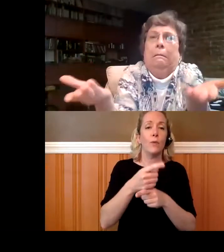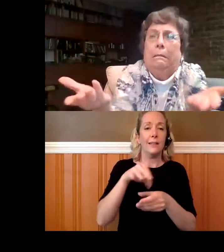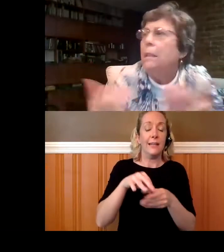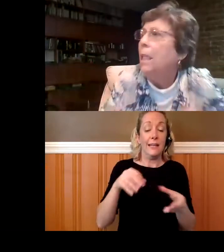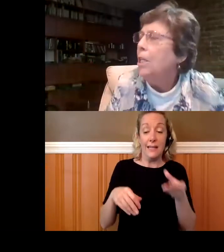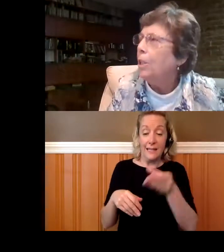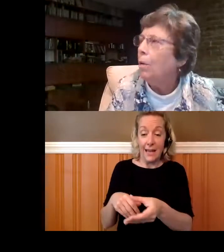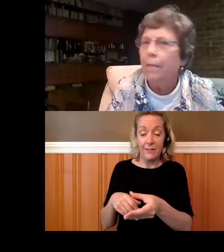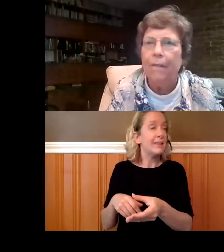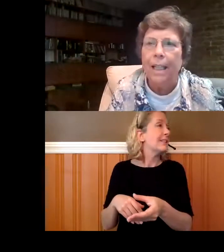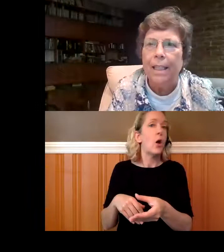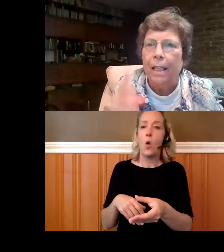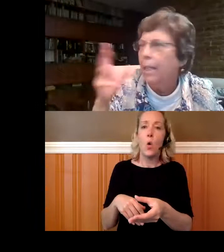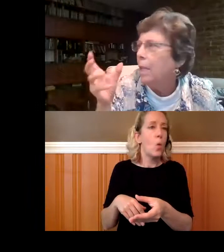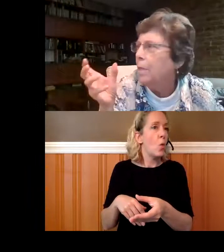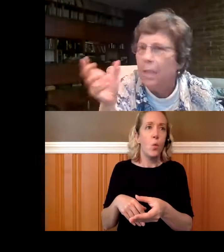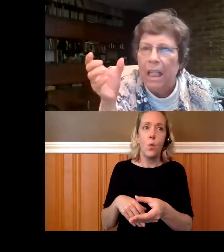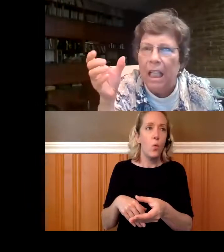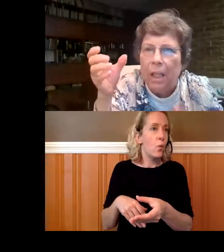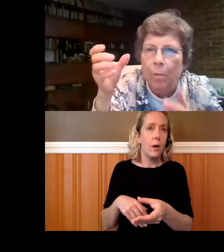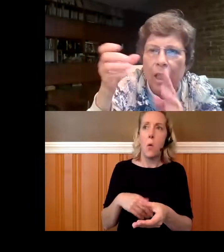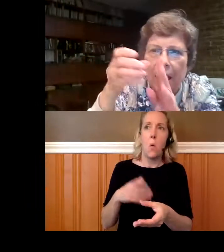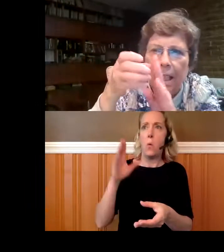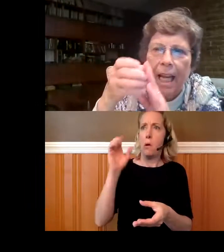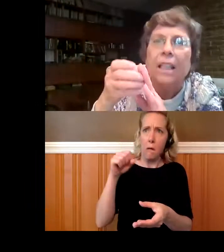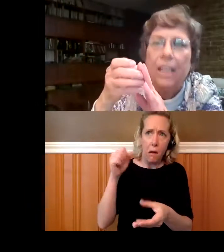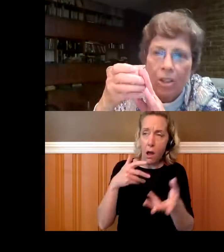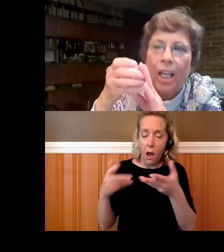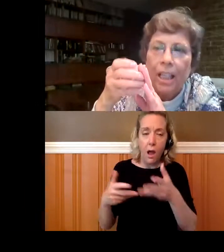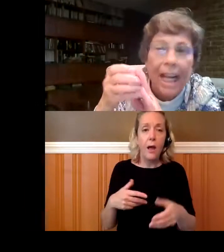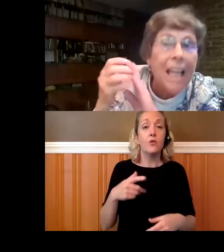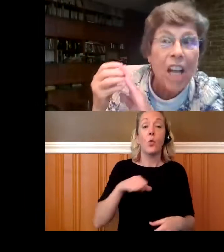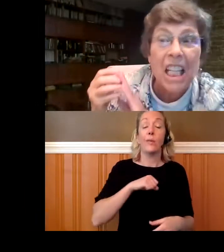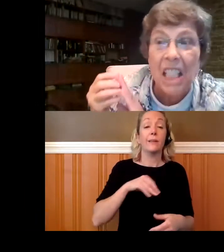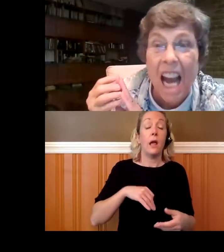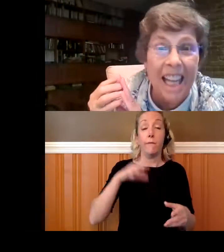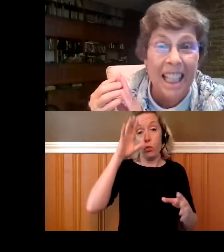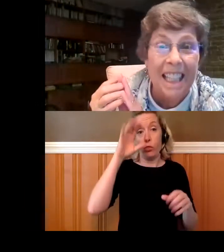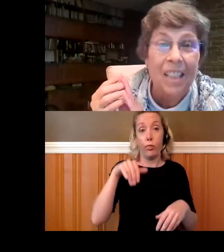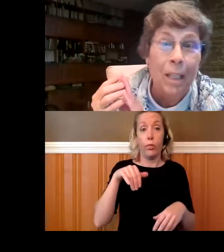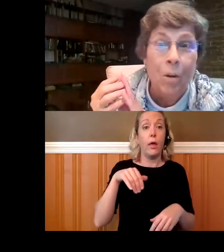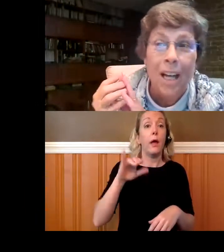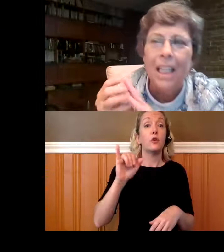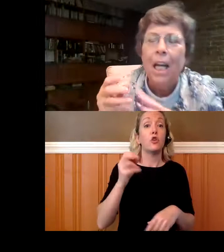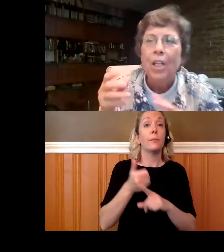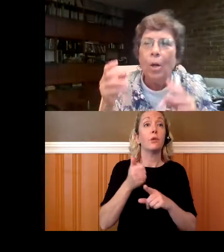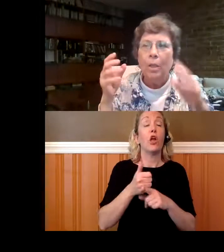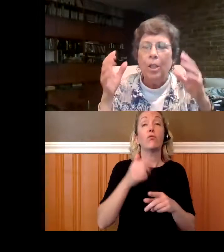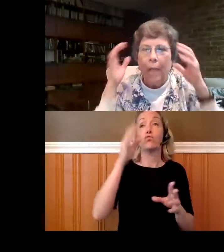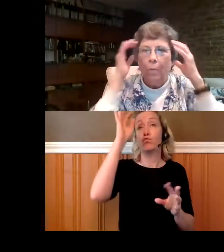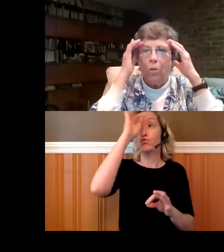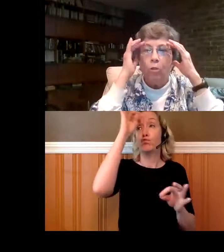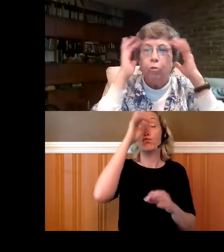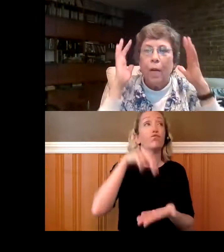hand, and he's shaking his head. He's shaking his head. I guess that's what he wants. So, you know, they were going crazy, and he didn't know anything was wrong. So